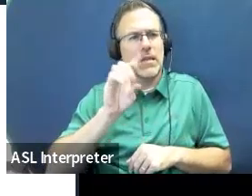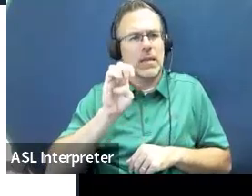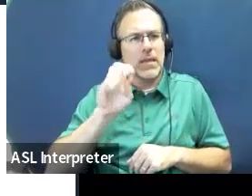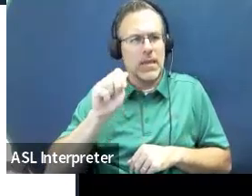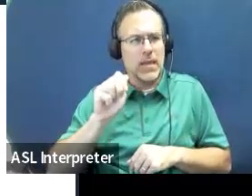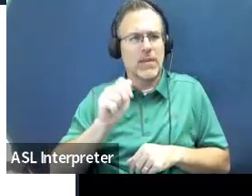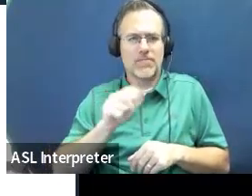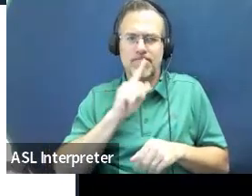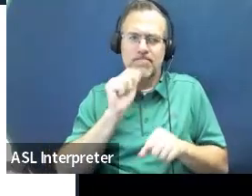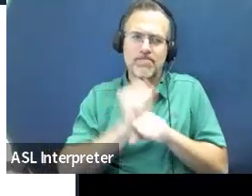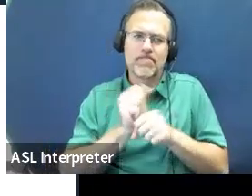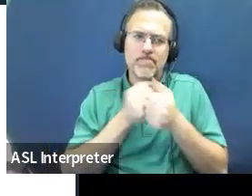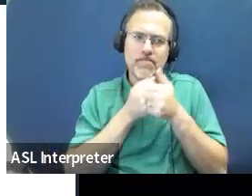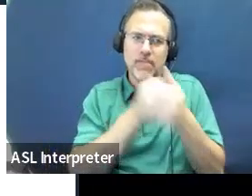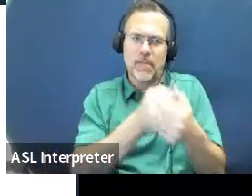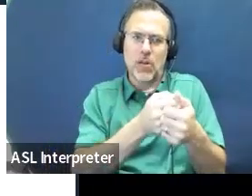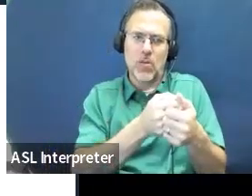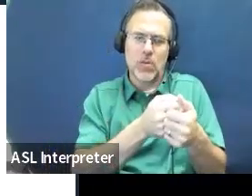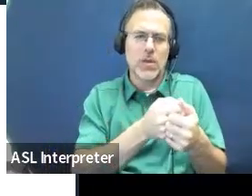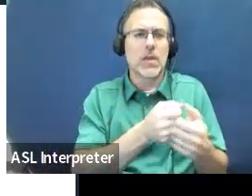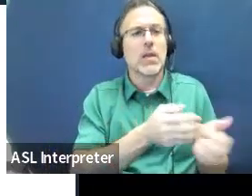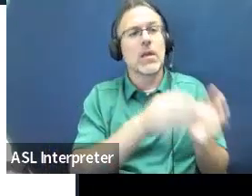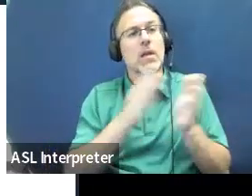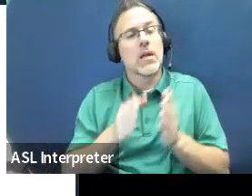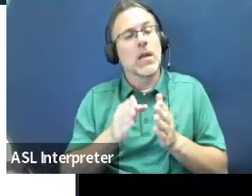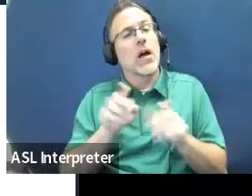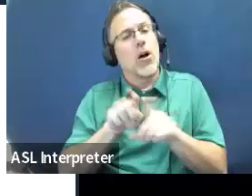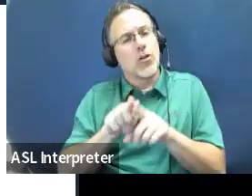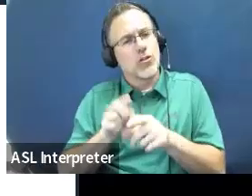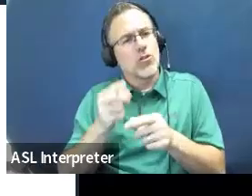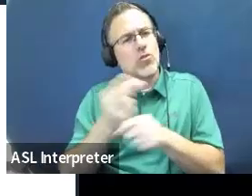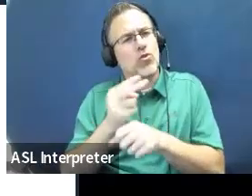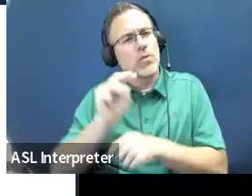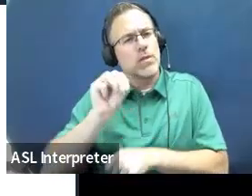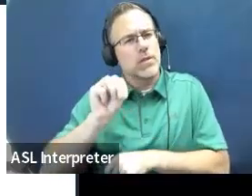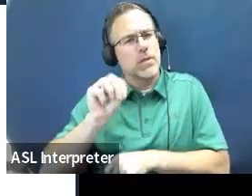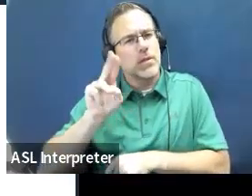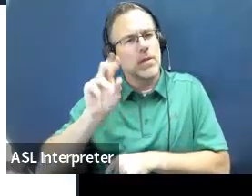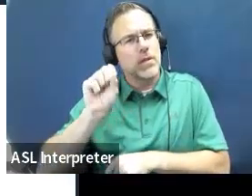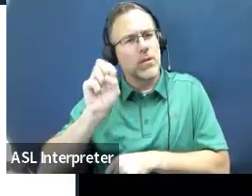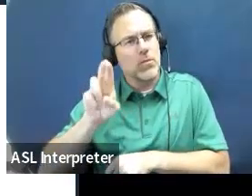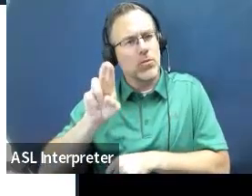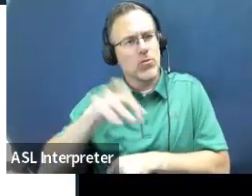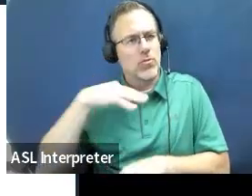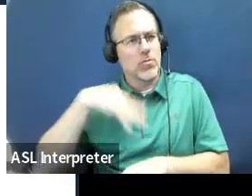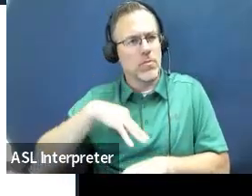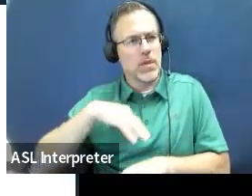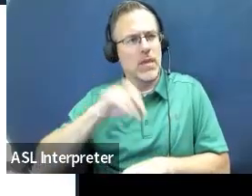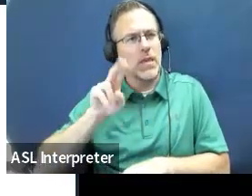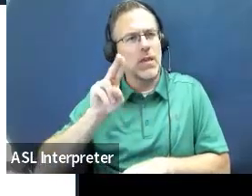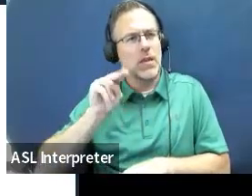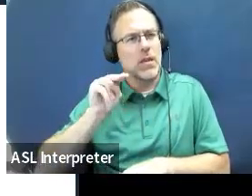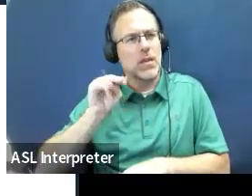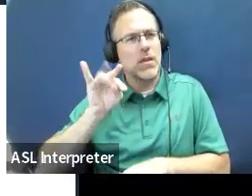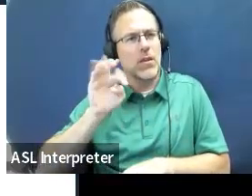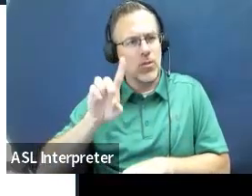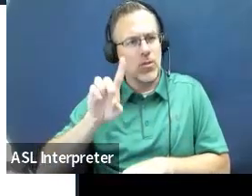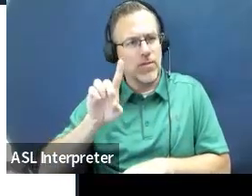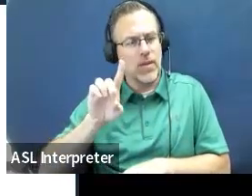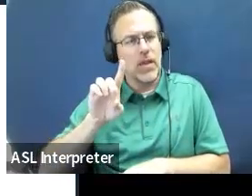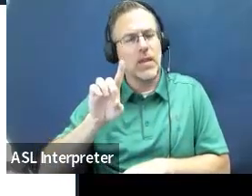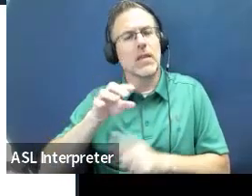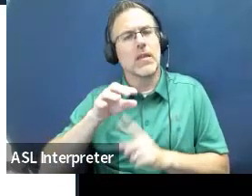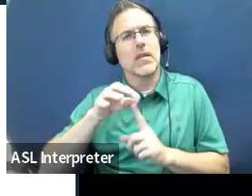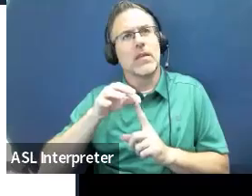Education Act, and MUSER, the Maine Unified Special Ed Regulations. So when we do